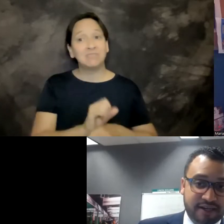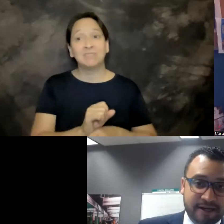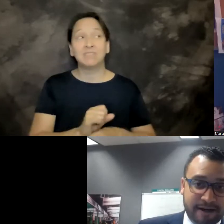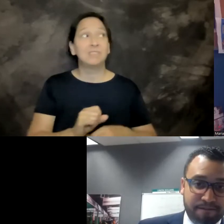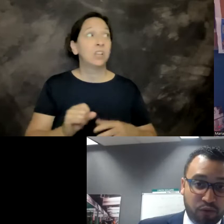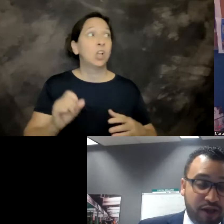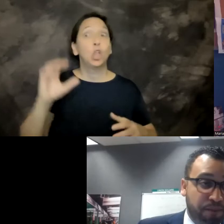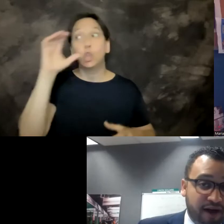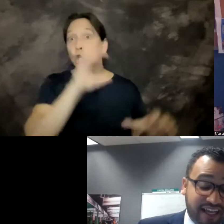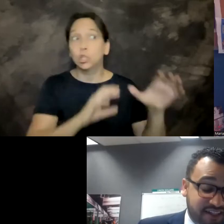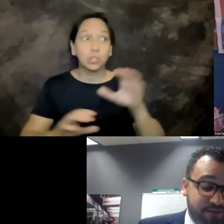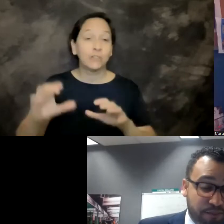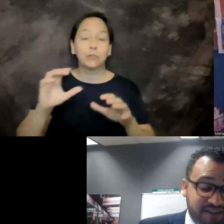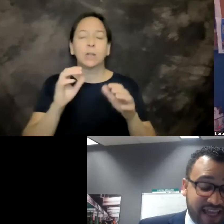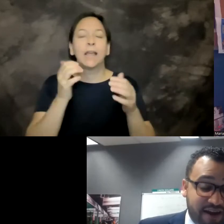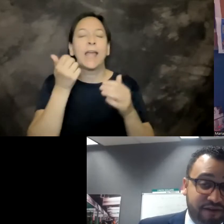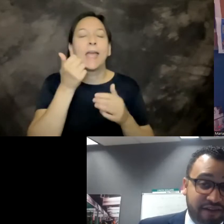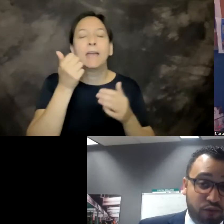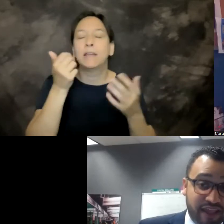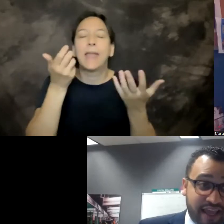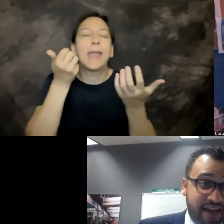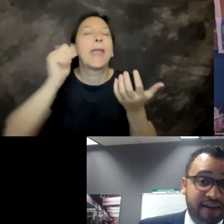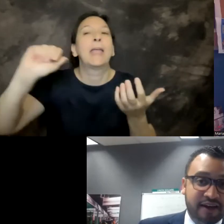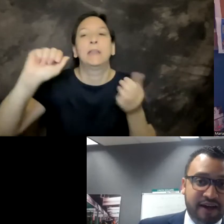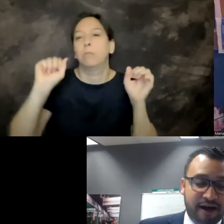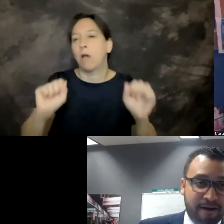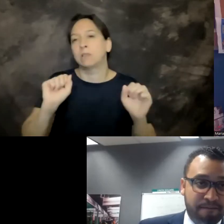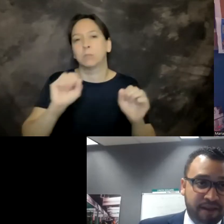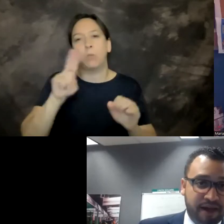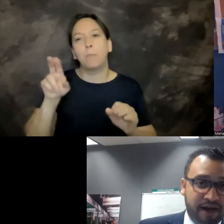bus, accessible bus and van that we can